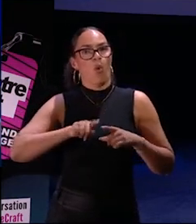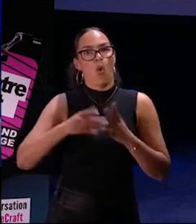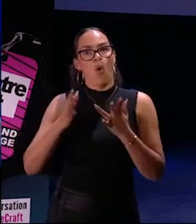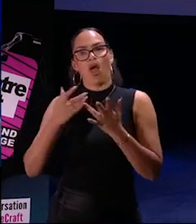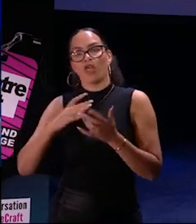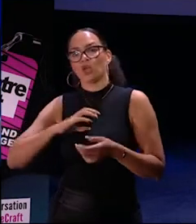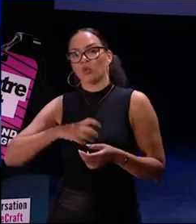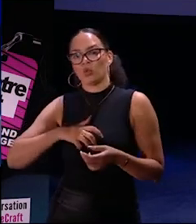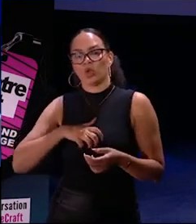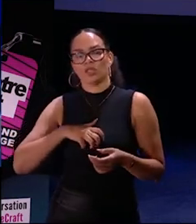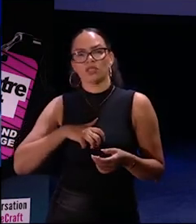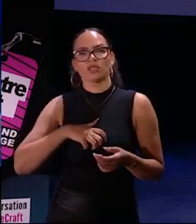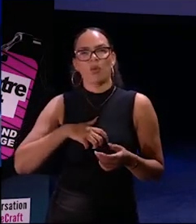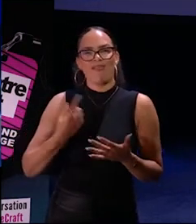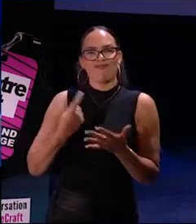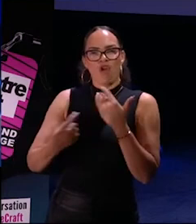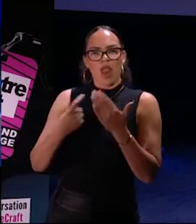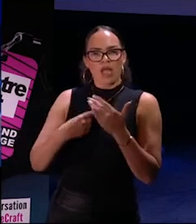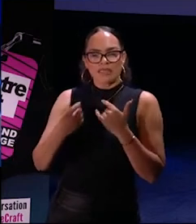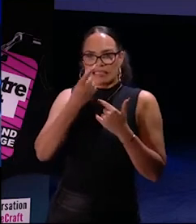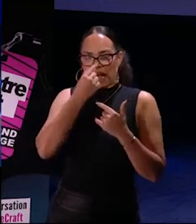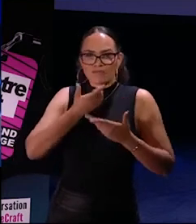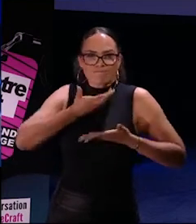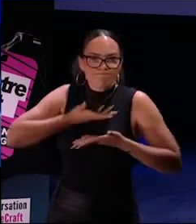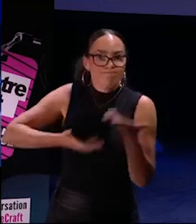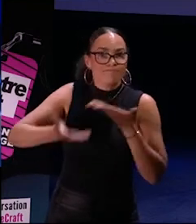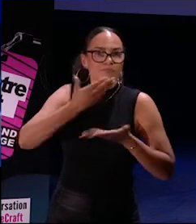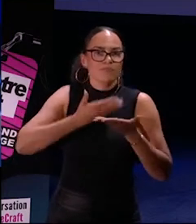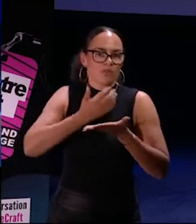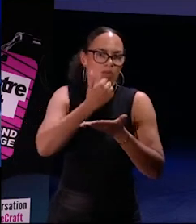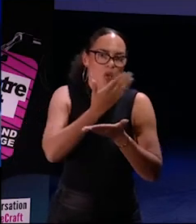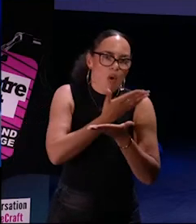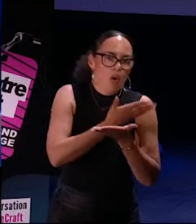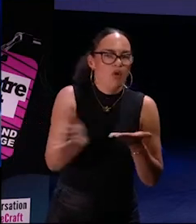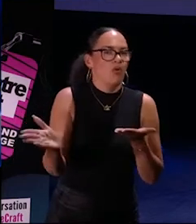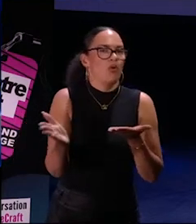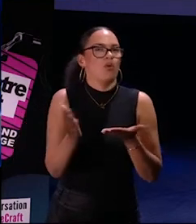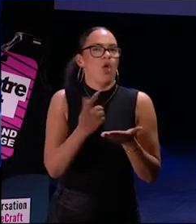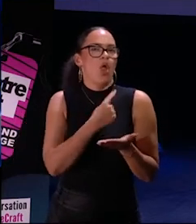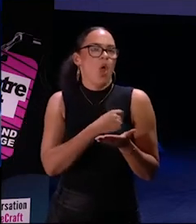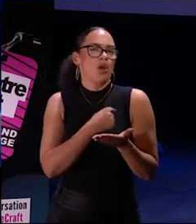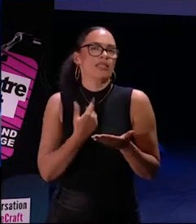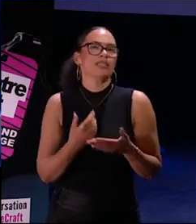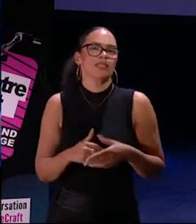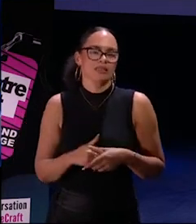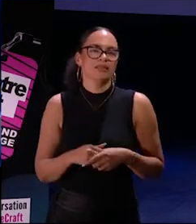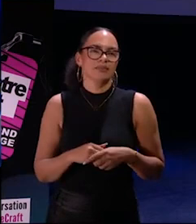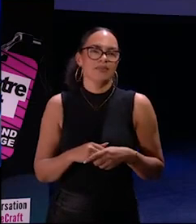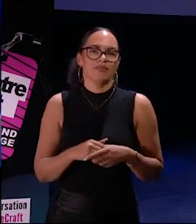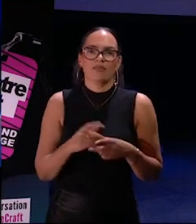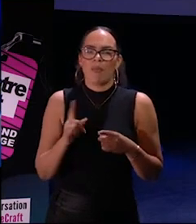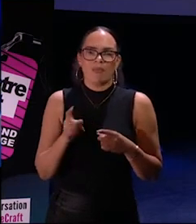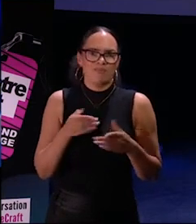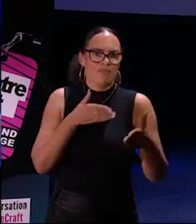where freelancers can really dialogue honestly and truthfully about what it is that are the obstacles that are in